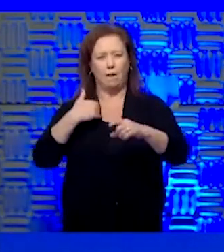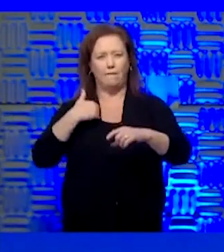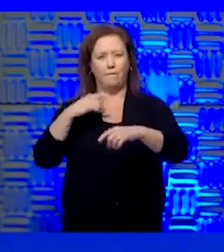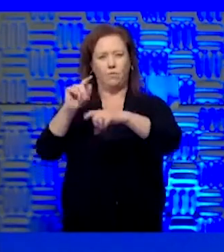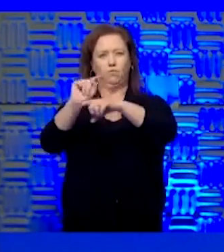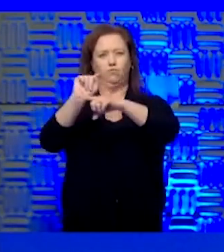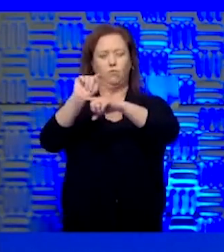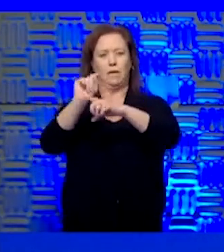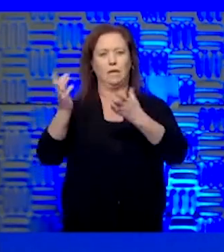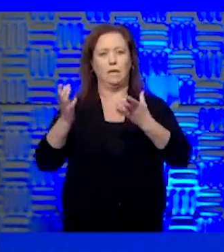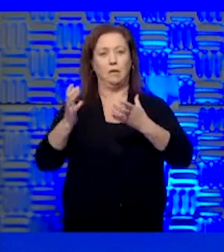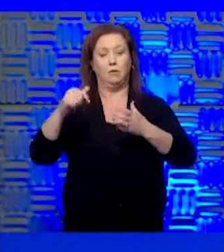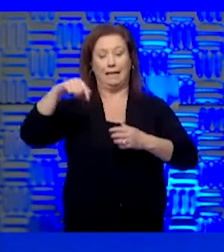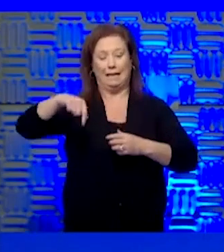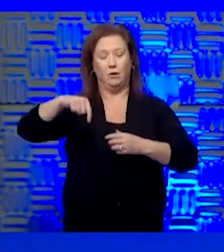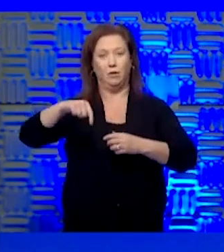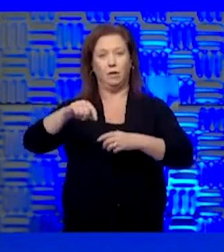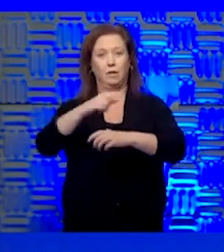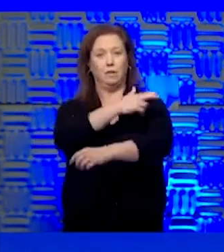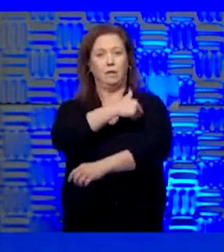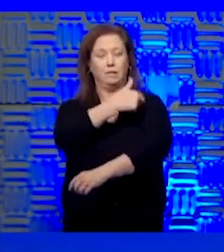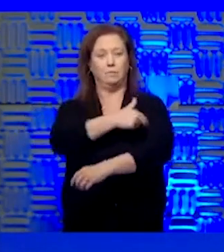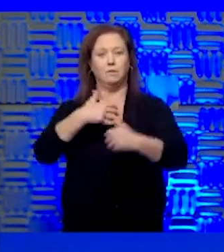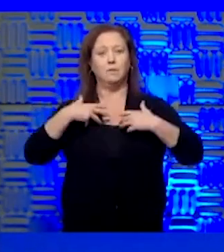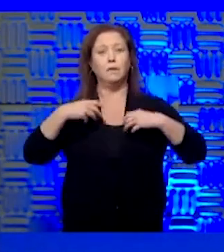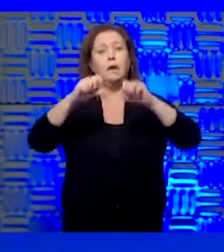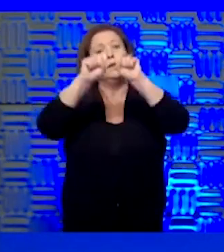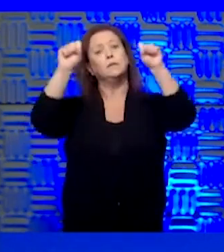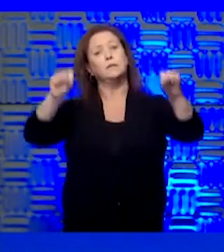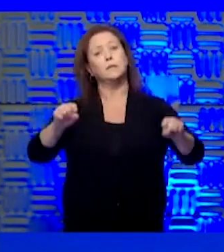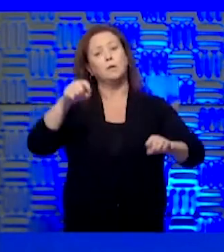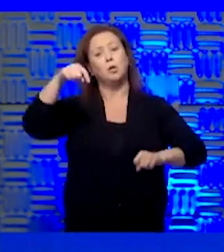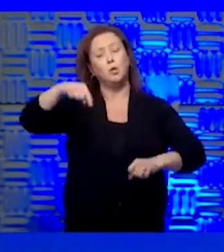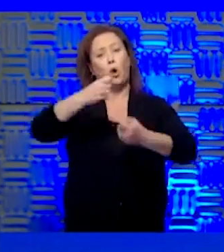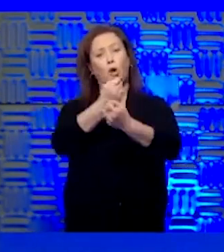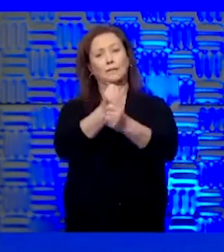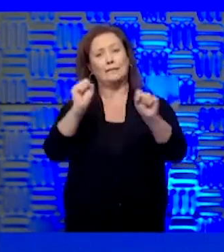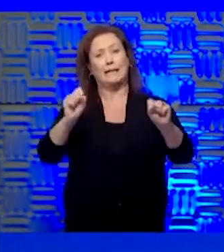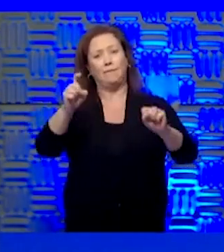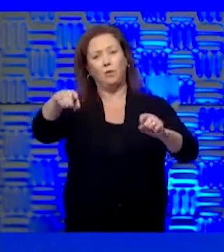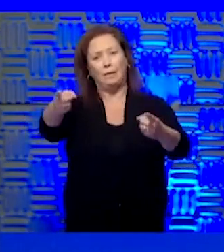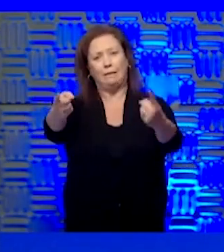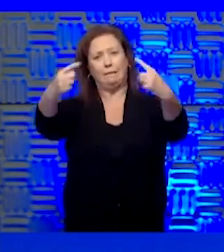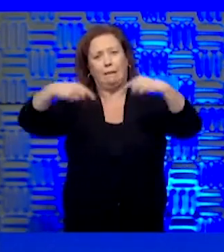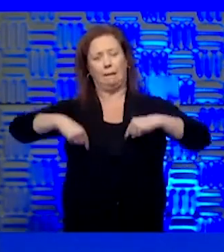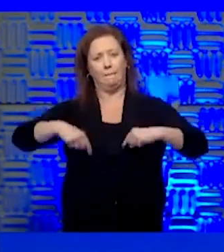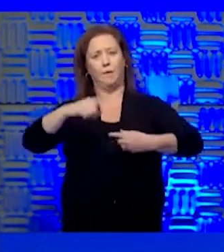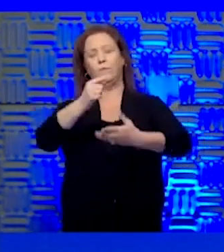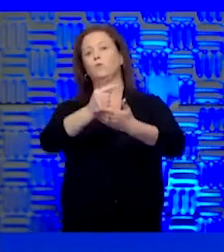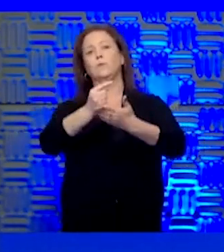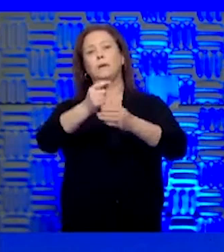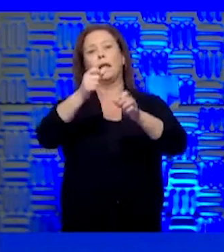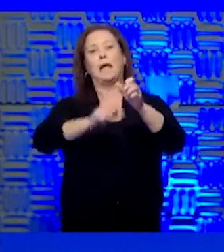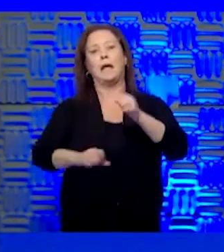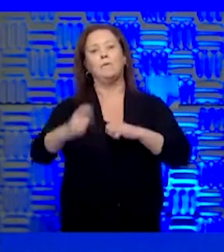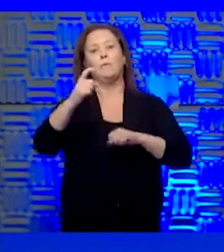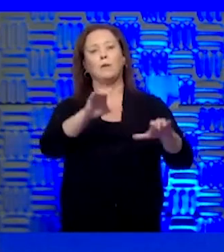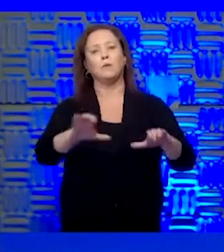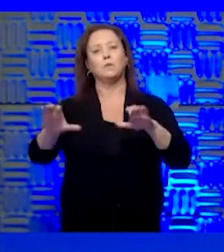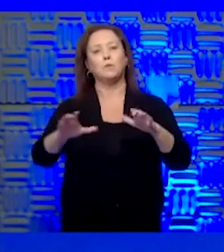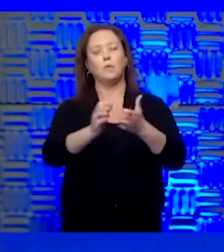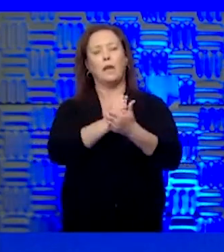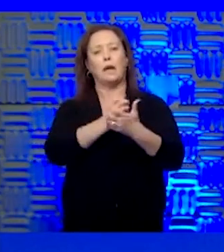So here, in the hospital, in the health system, you are safe if you need to come here for treatment because everybody is doing